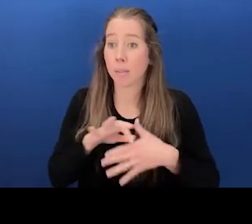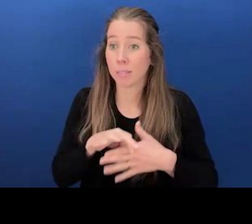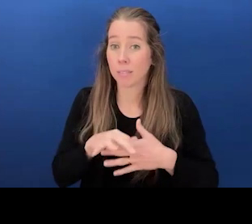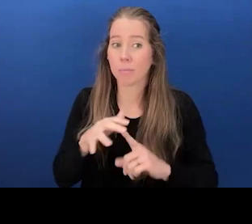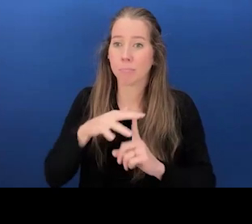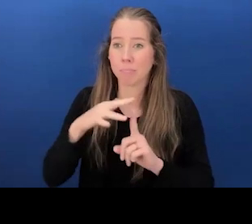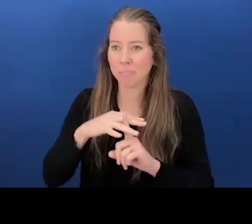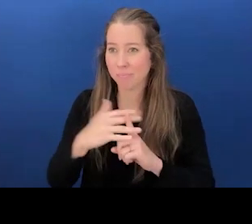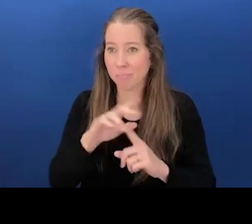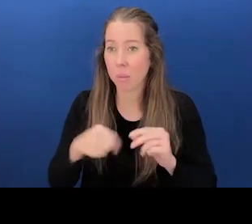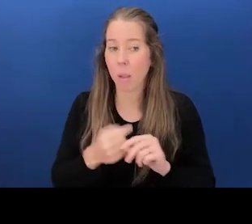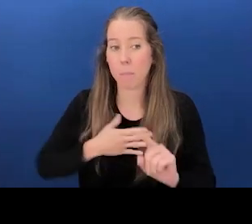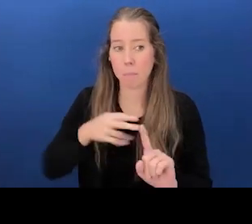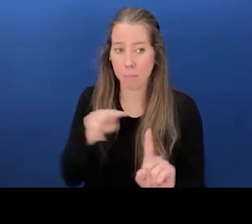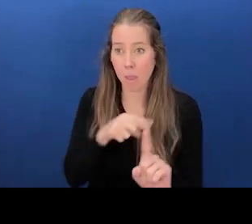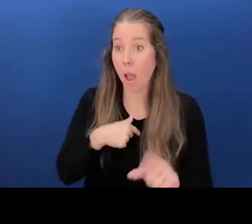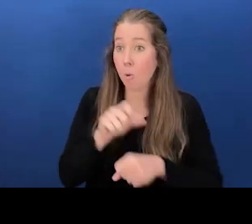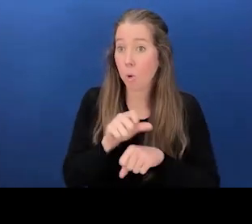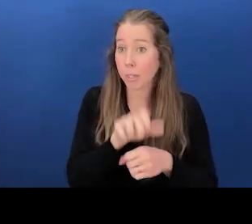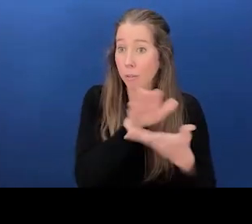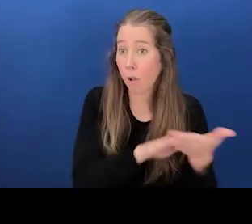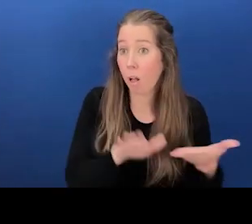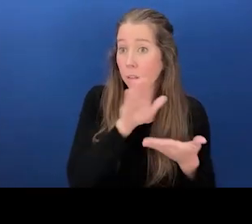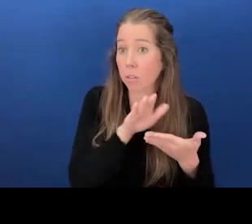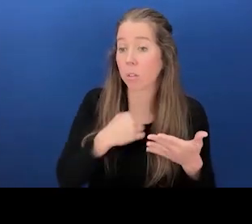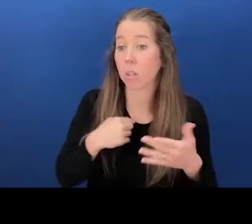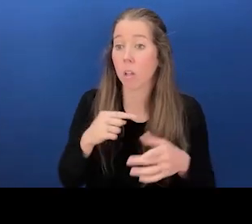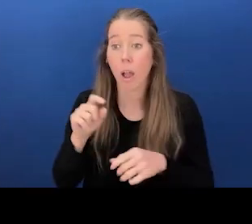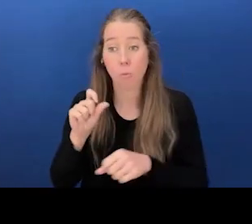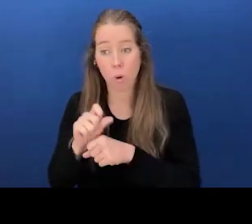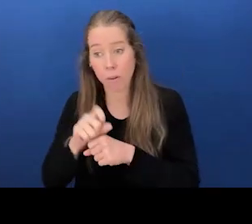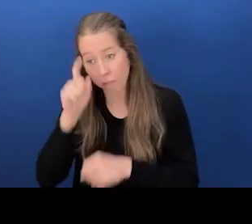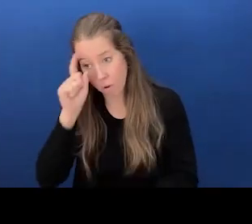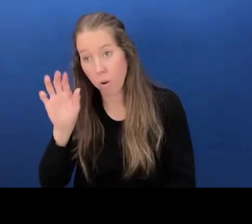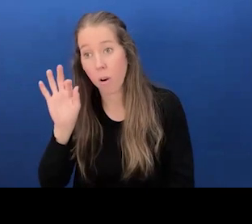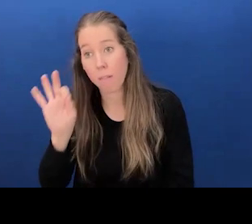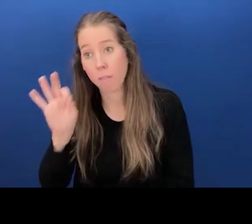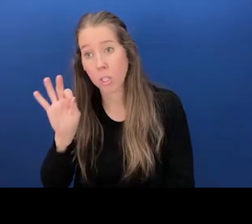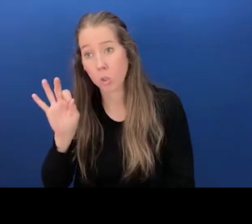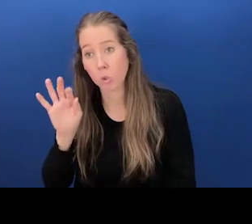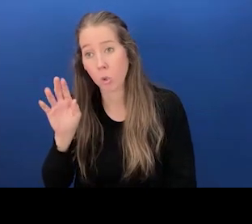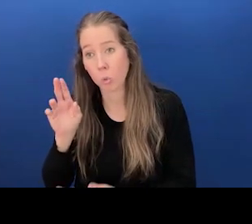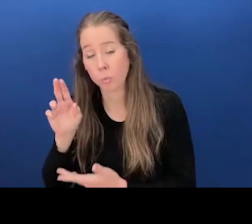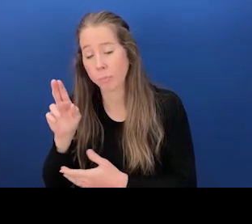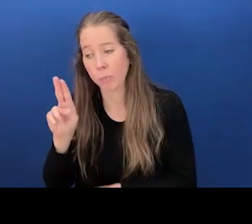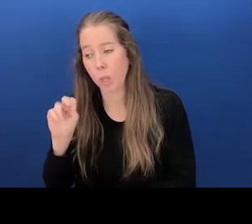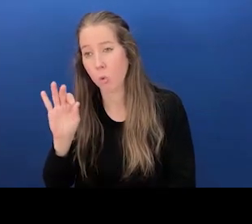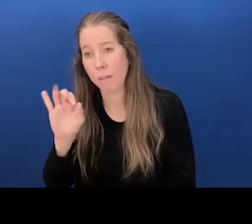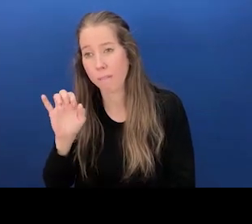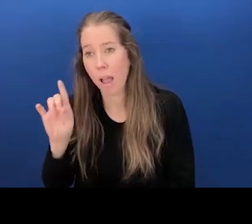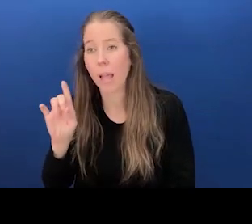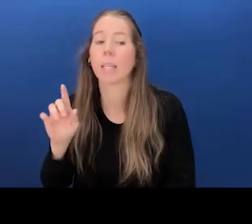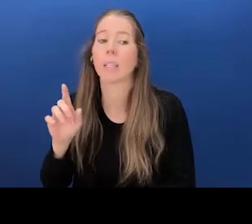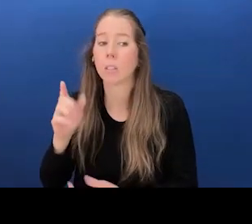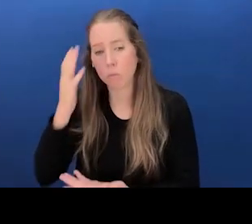on this. I worked both in the college. I worked for Fresno Unified as a CTE instructor for 8 years. I know